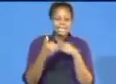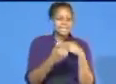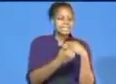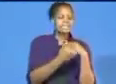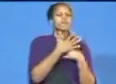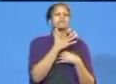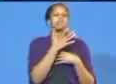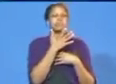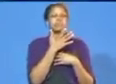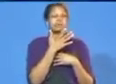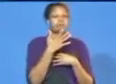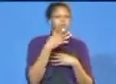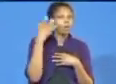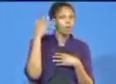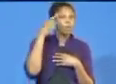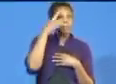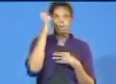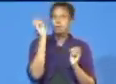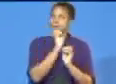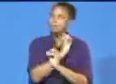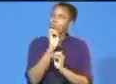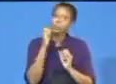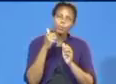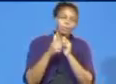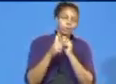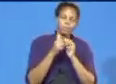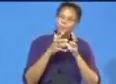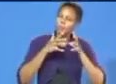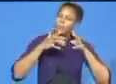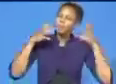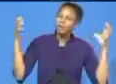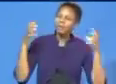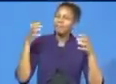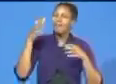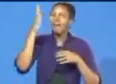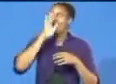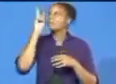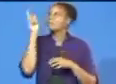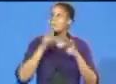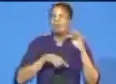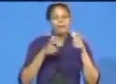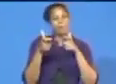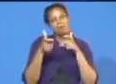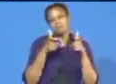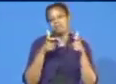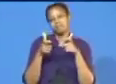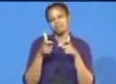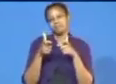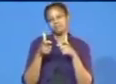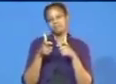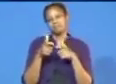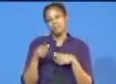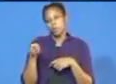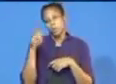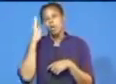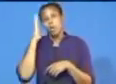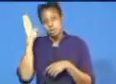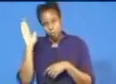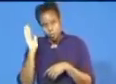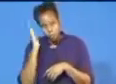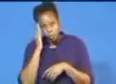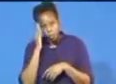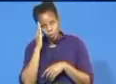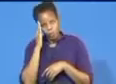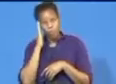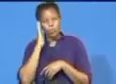there's no problem too big for God to handle. Send him to me, and you will know, and he shall